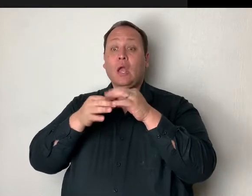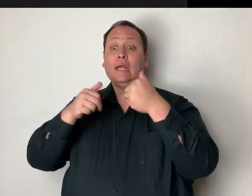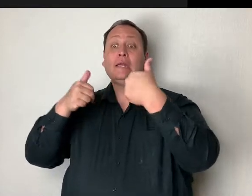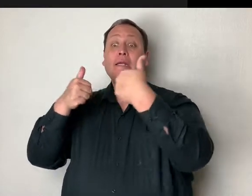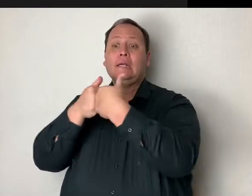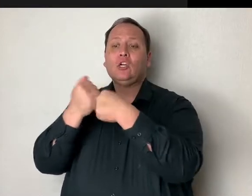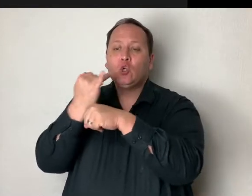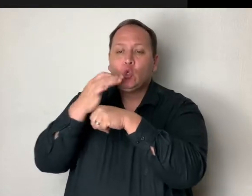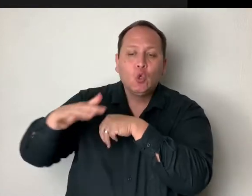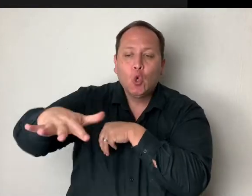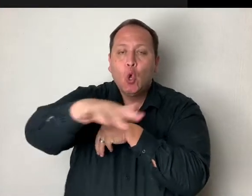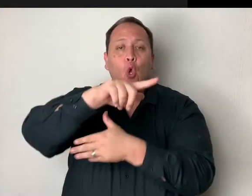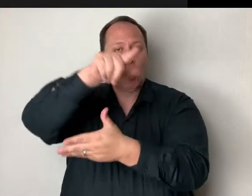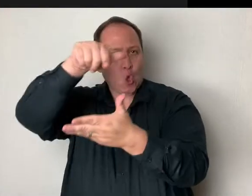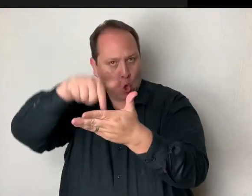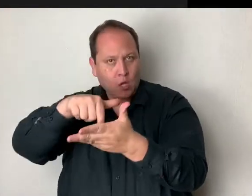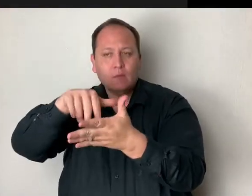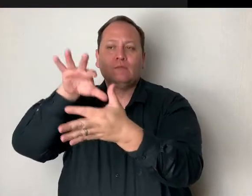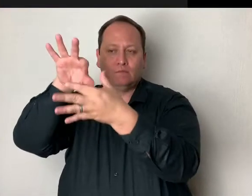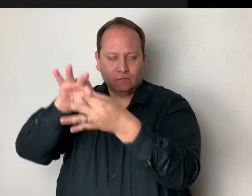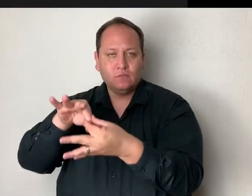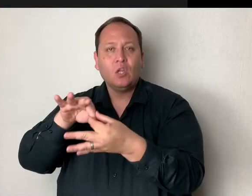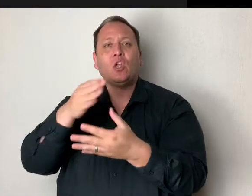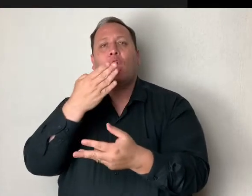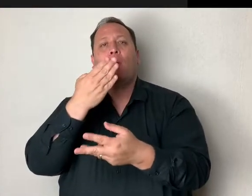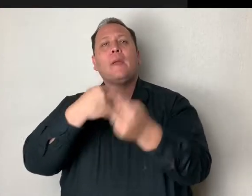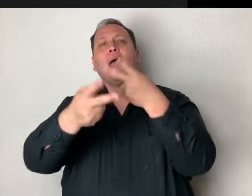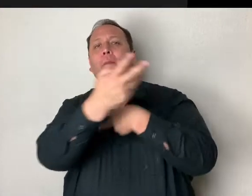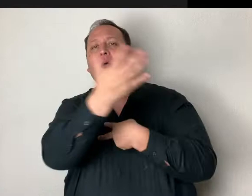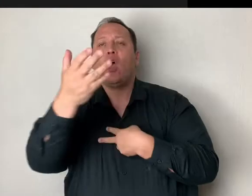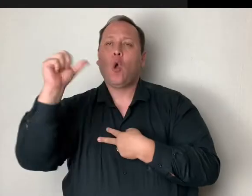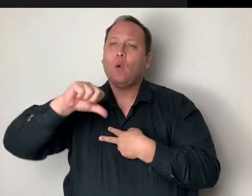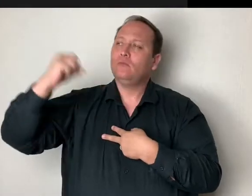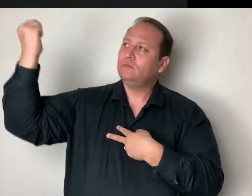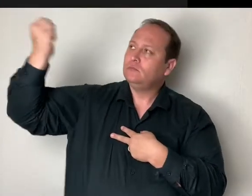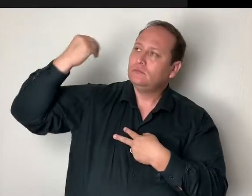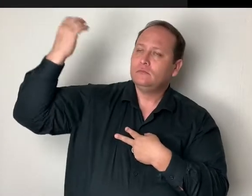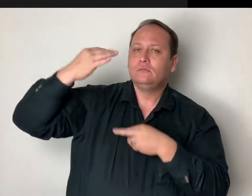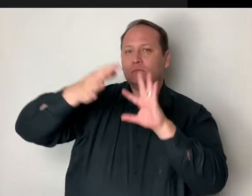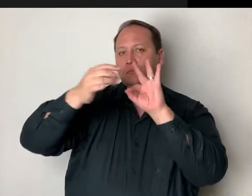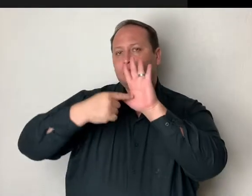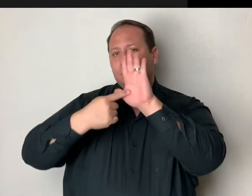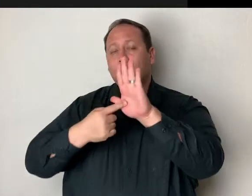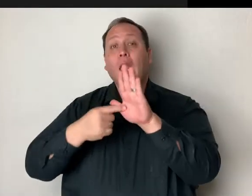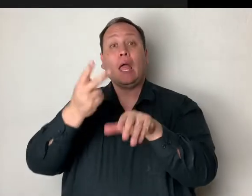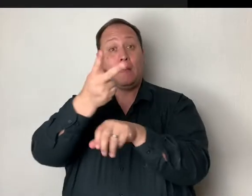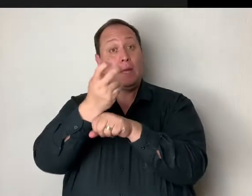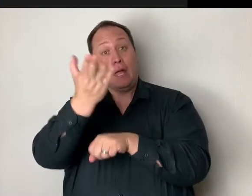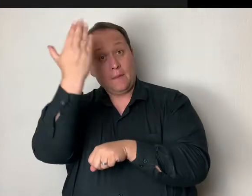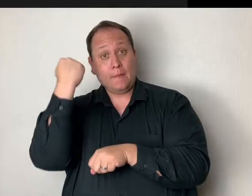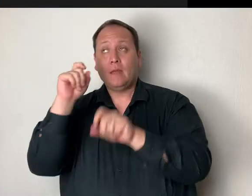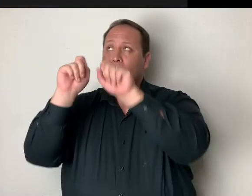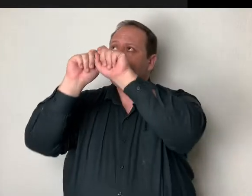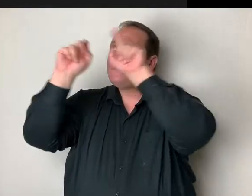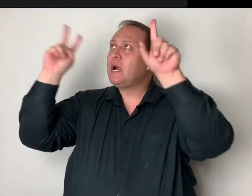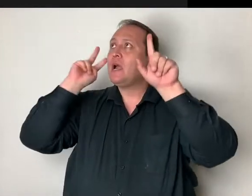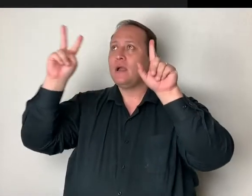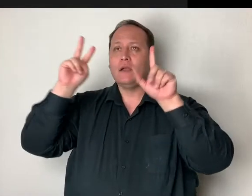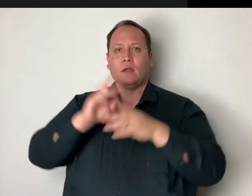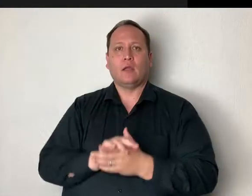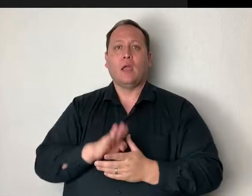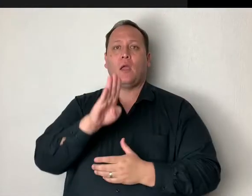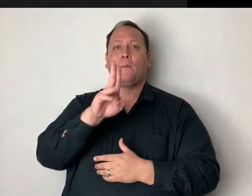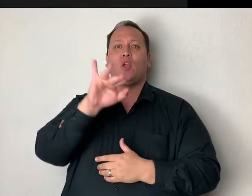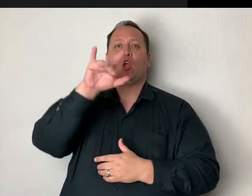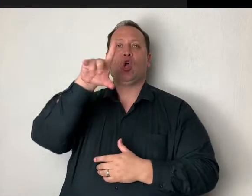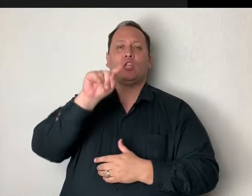you to this press conference and ask you to visit our page, Build That Park. And